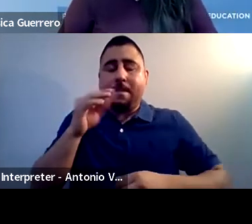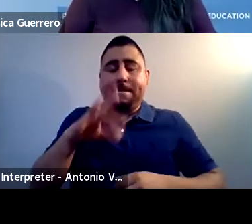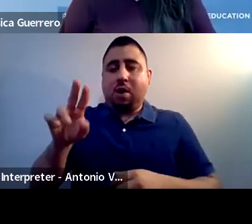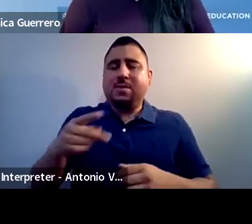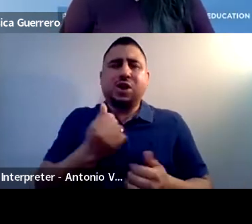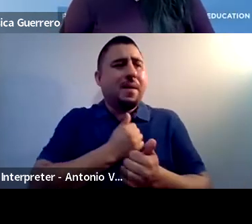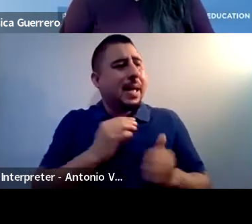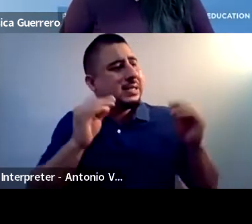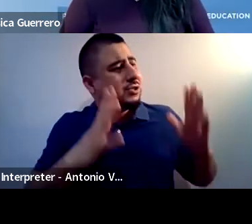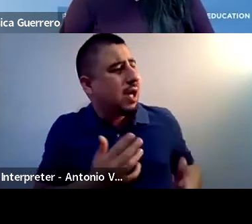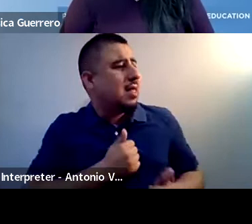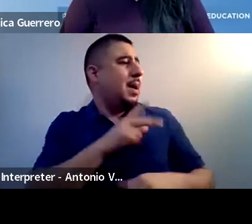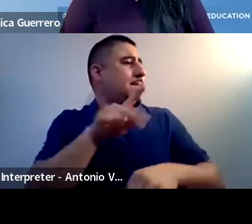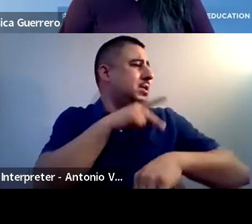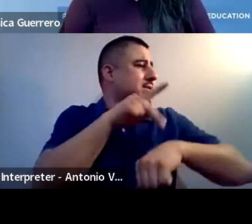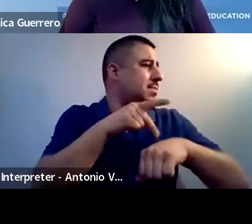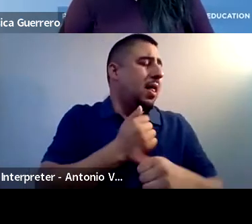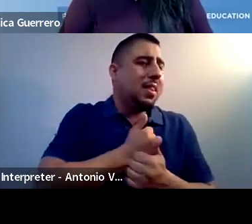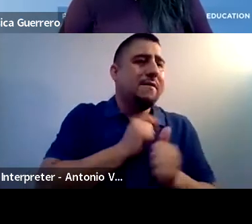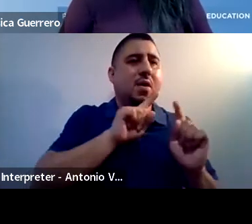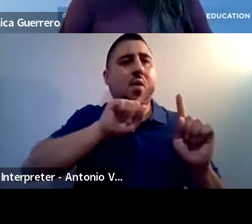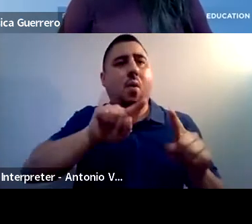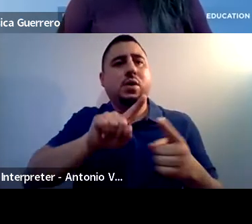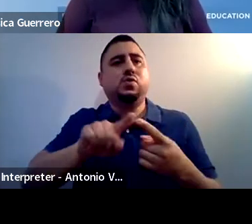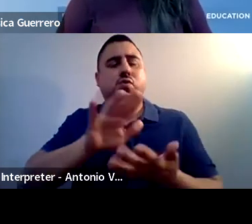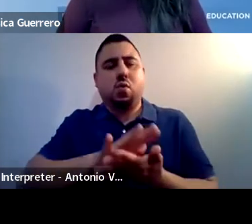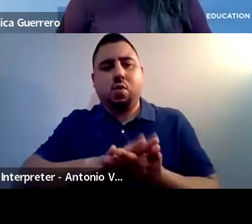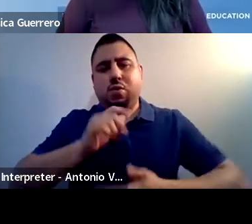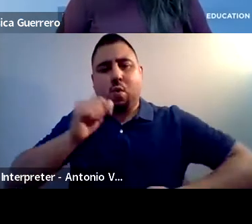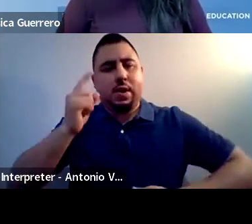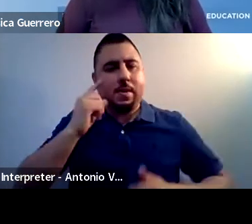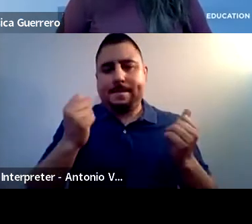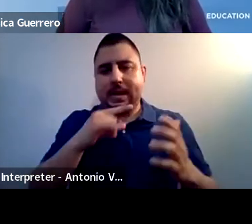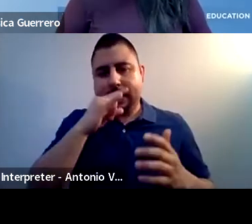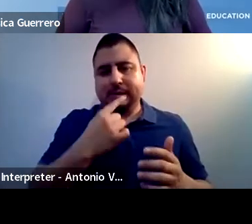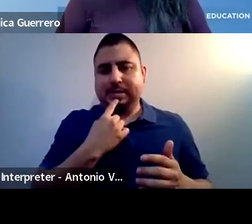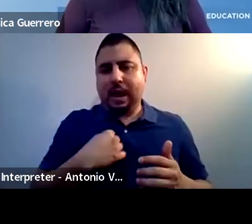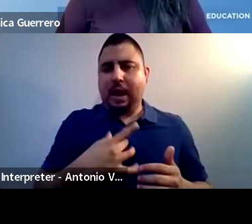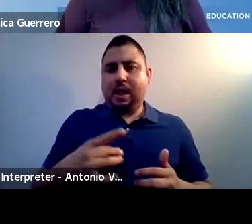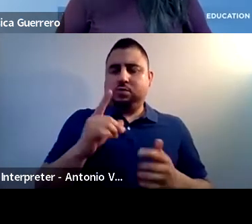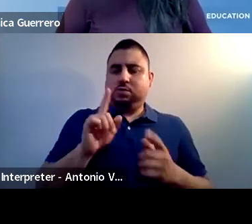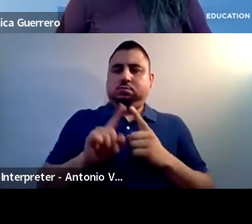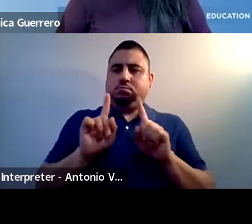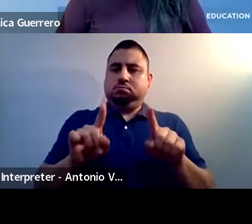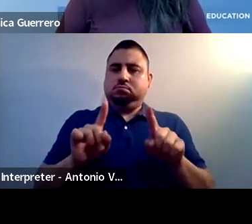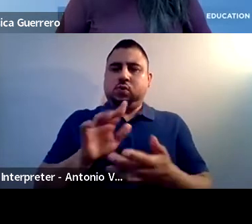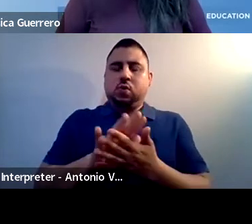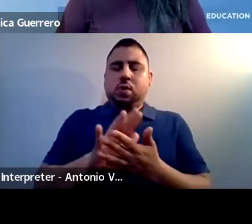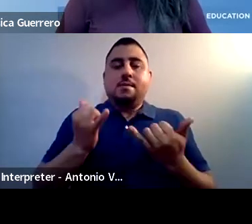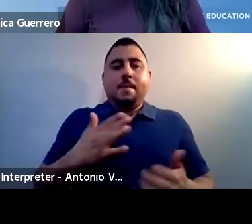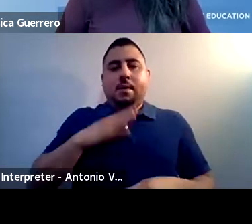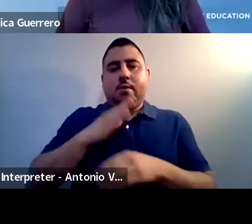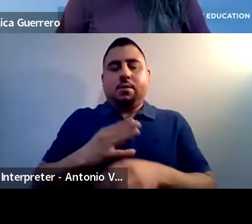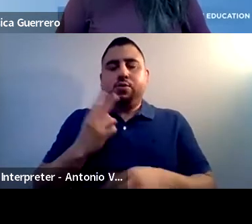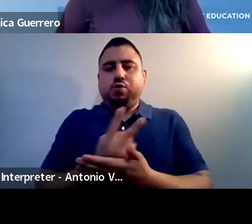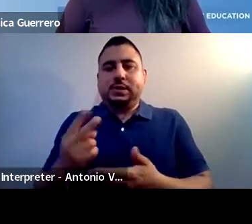teacher. She loves her principal. She loves going to school. You don't hear too many kids say they love going to school. Now,